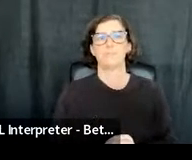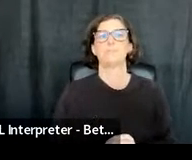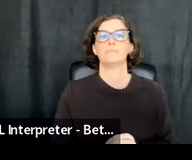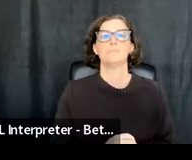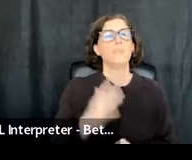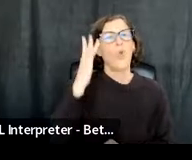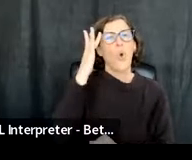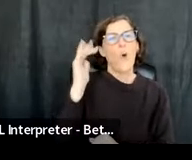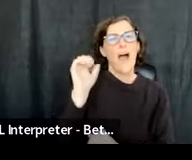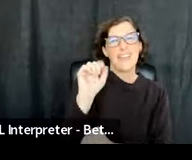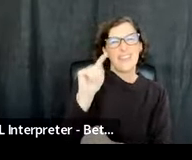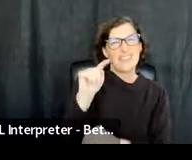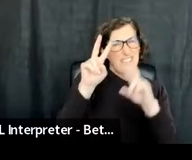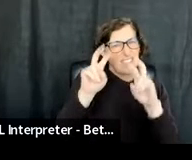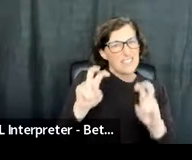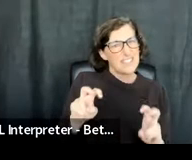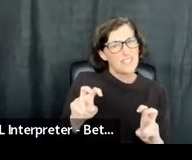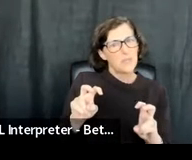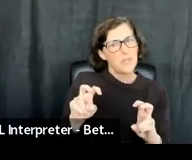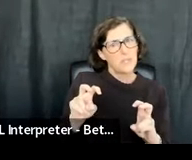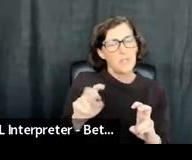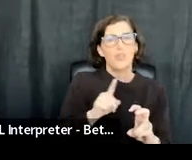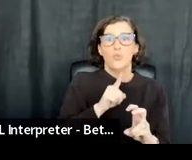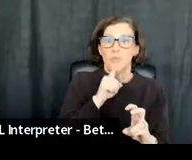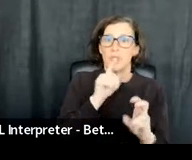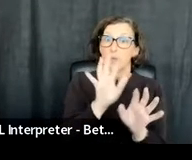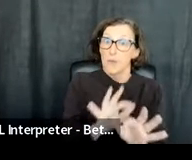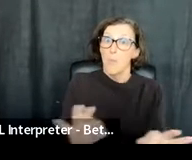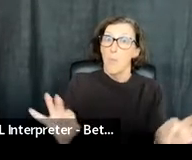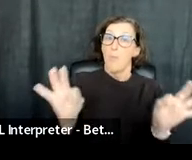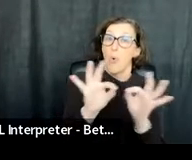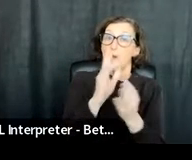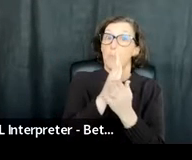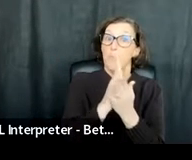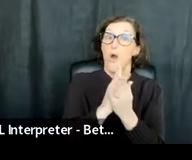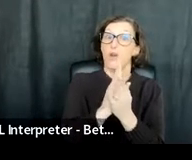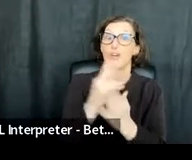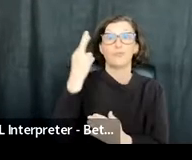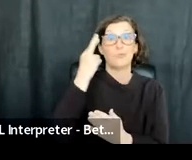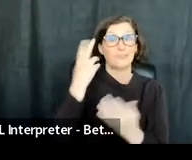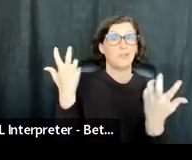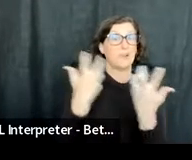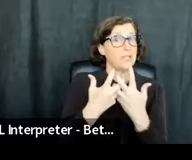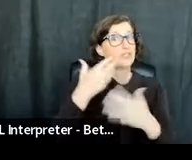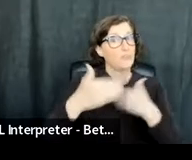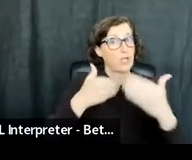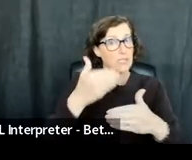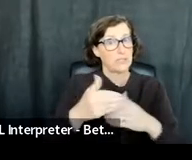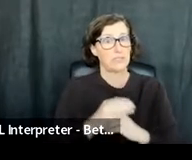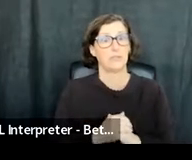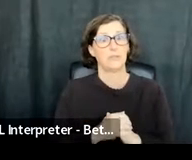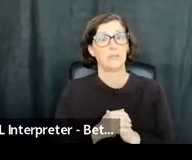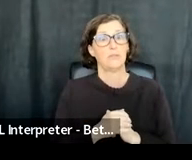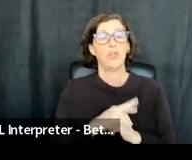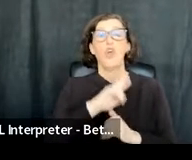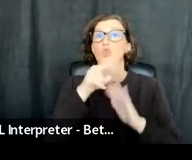Why AT assessments are really the cornerstone of the reasonable accommodation process. The